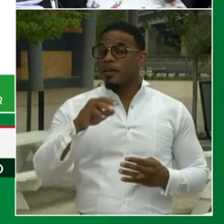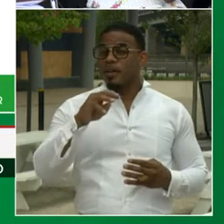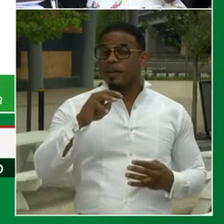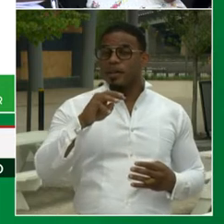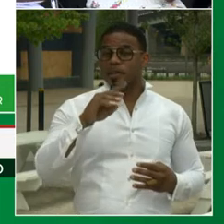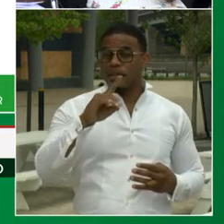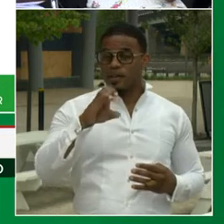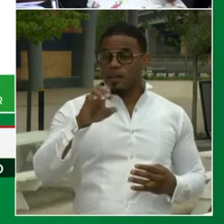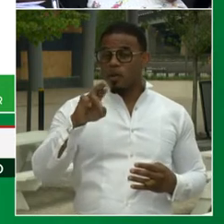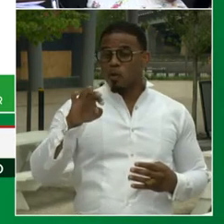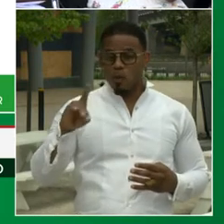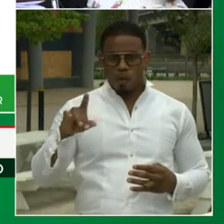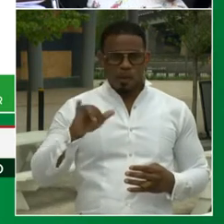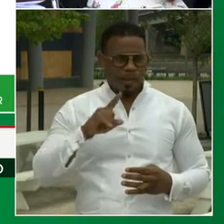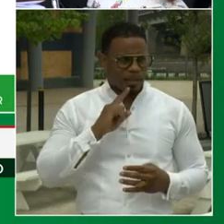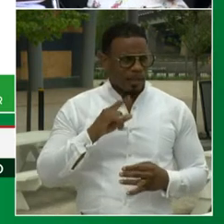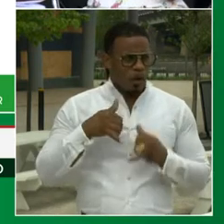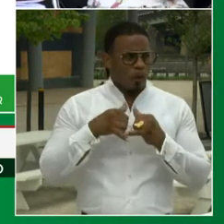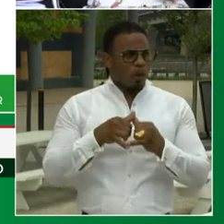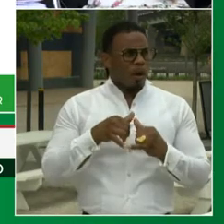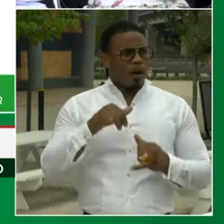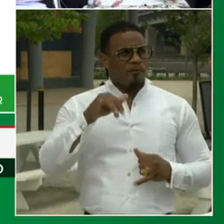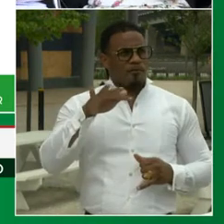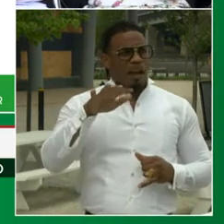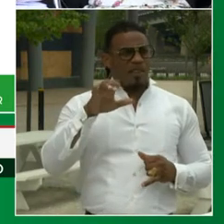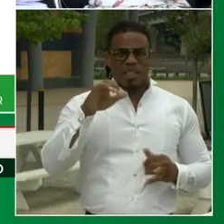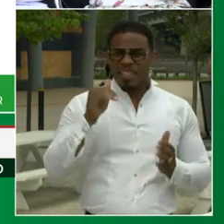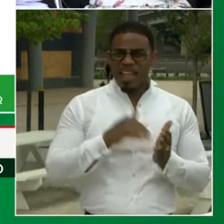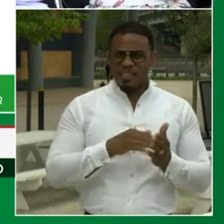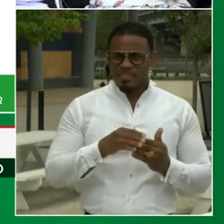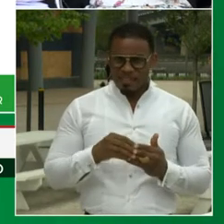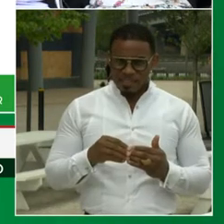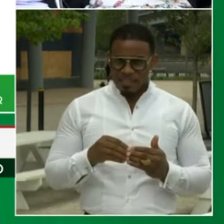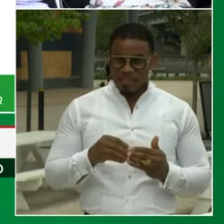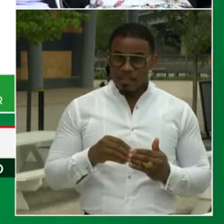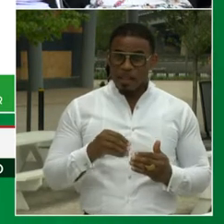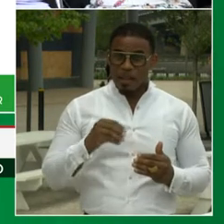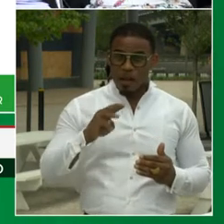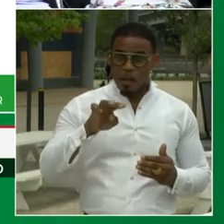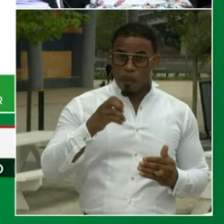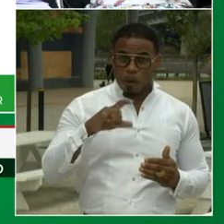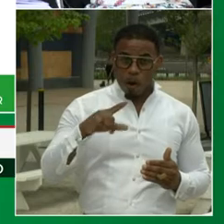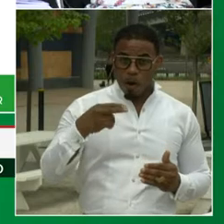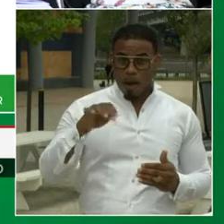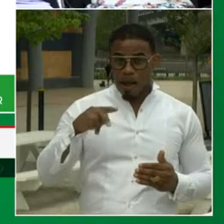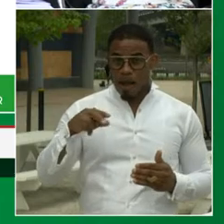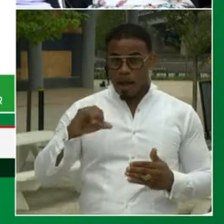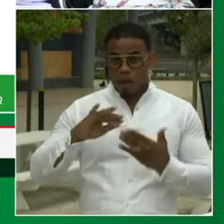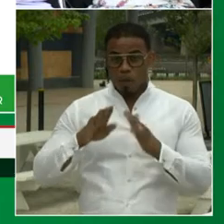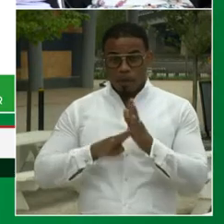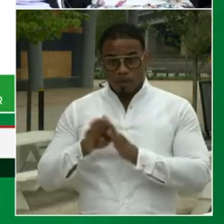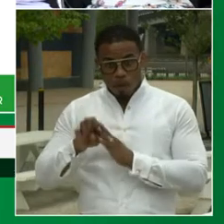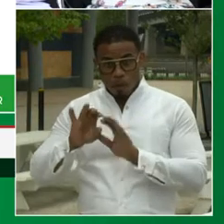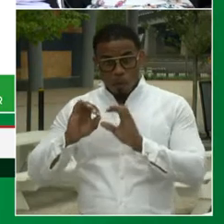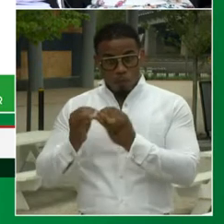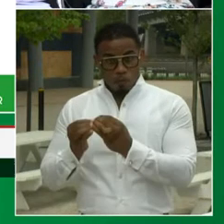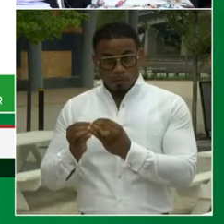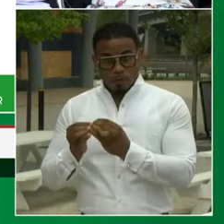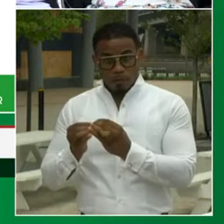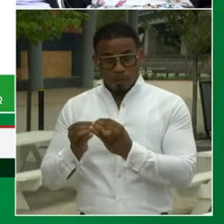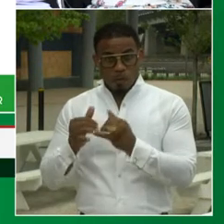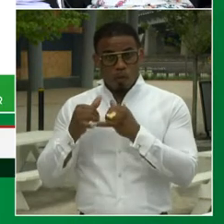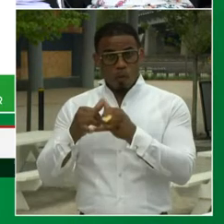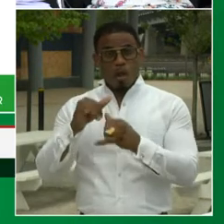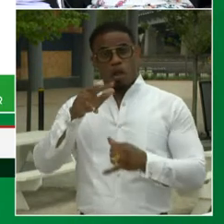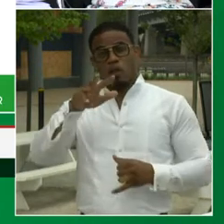Medici Road, which was awarded $500,000. Marshall Heights Community Development Organization, who